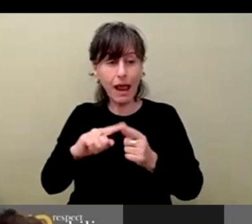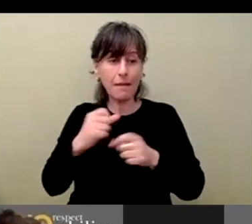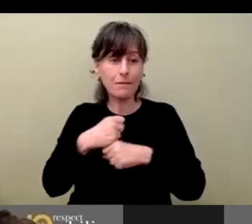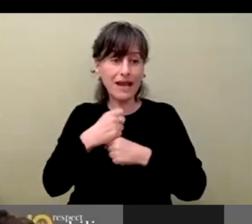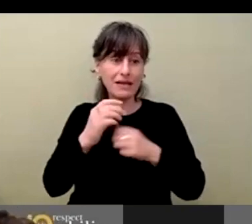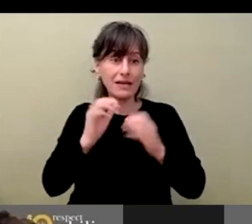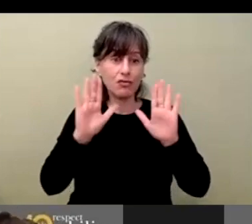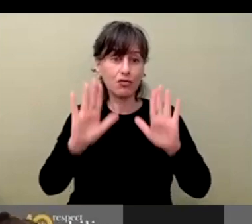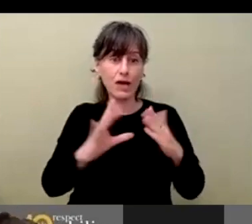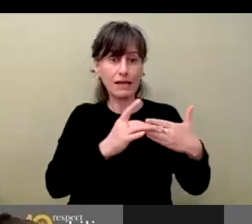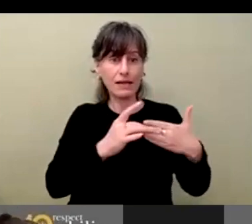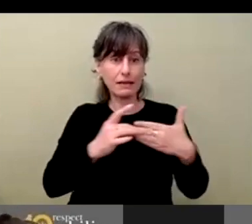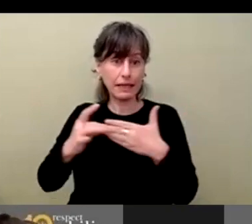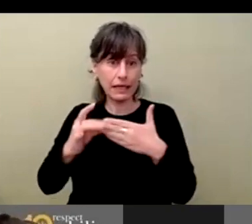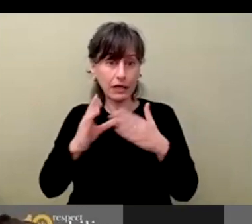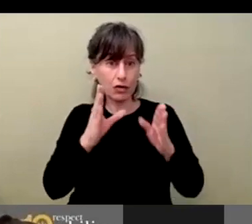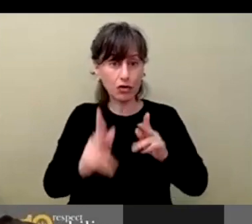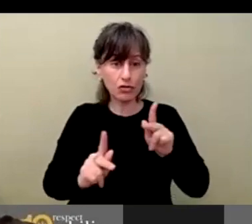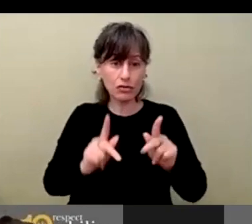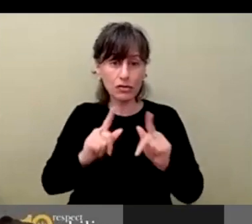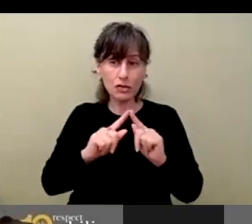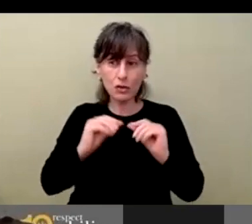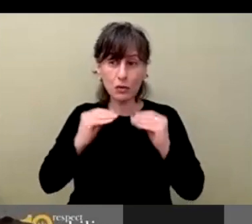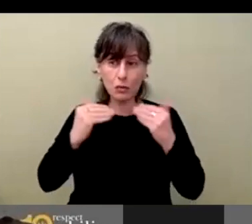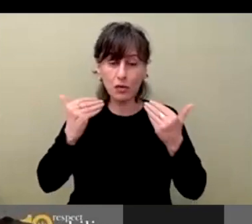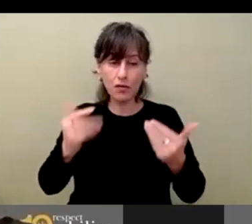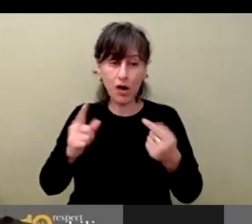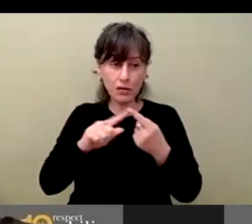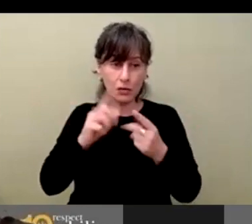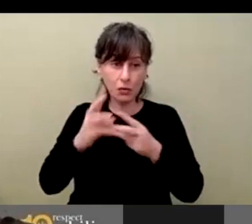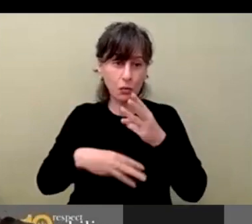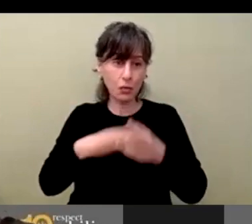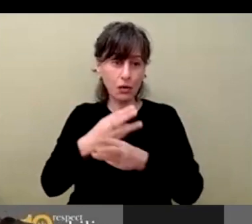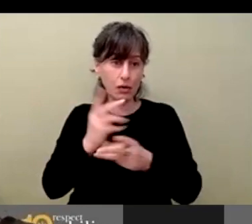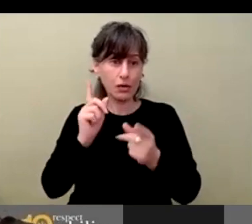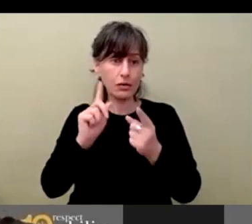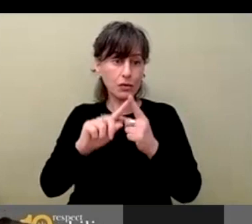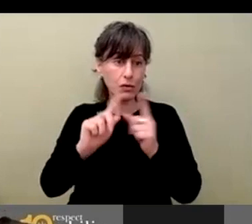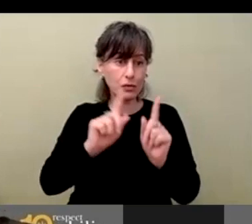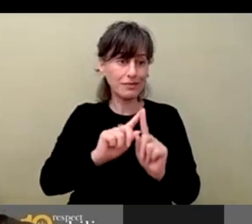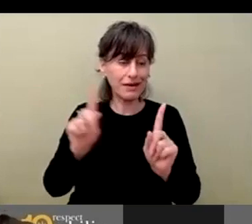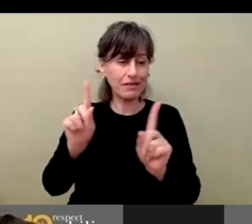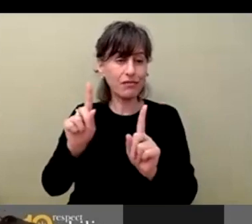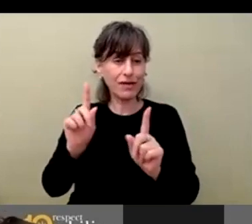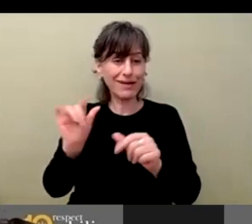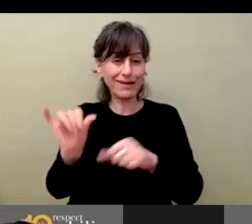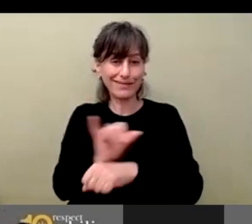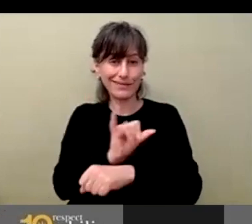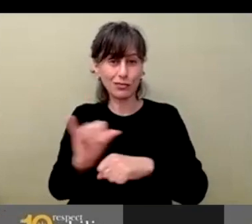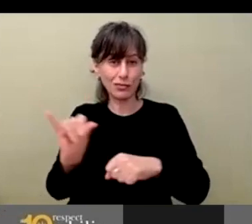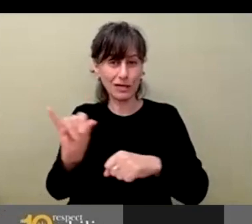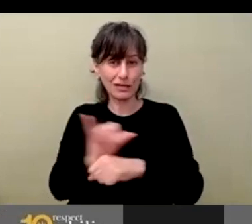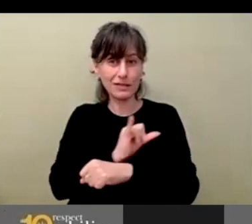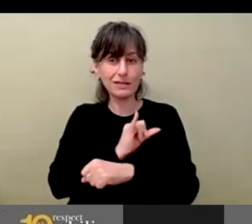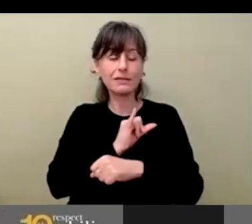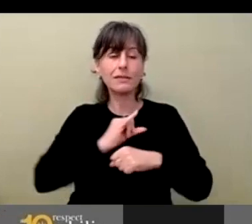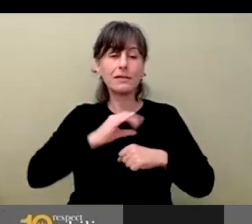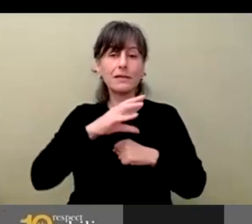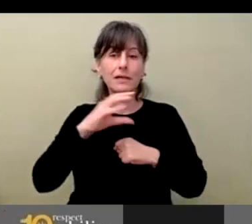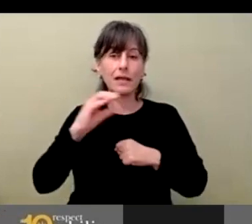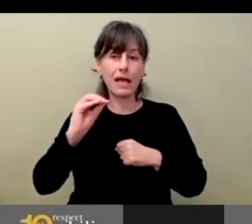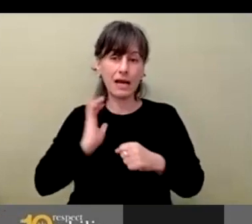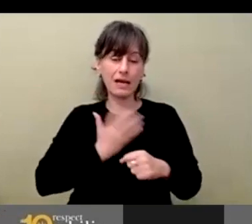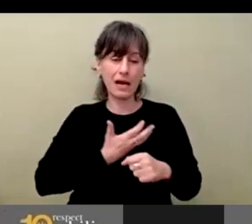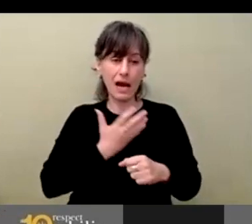leaders to then move on into the world and into different industries, in our